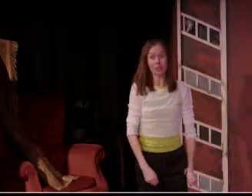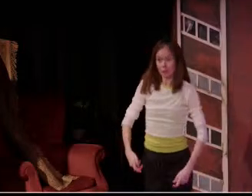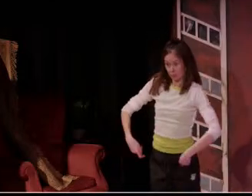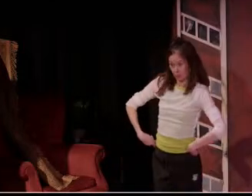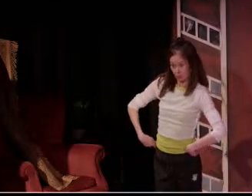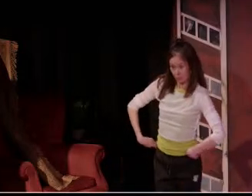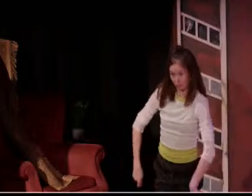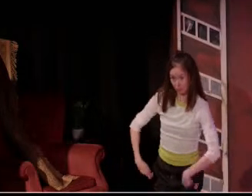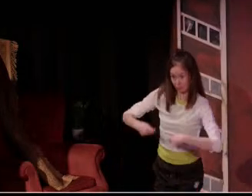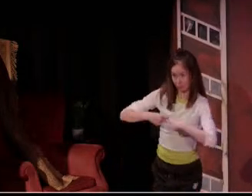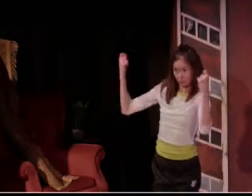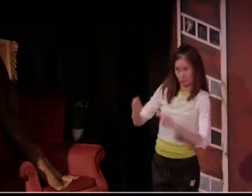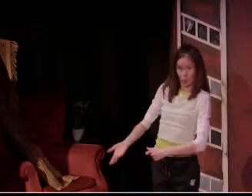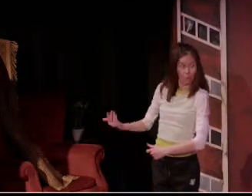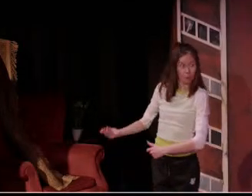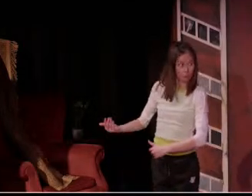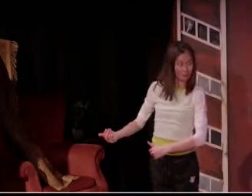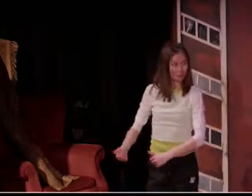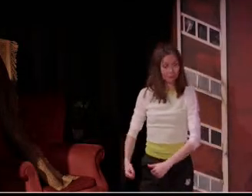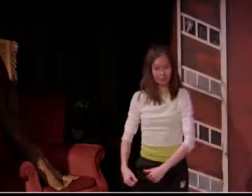Unbuckle. Unbuckle.